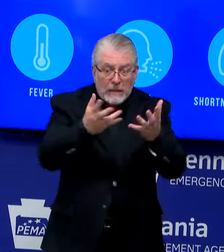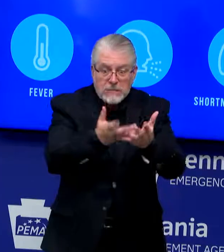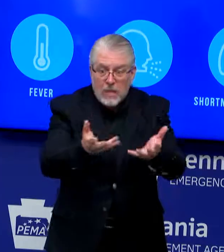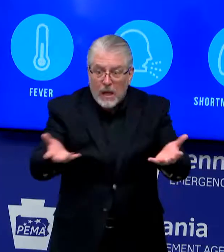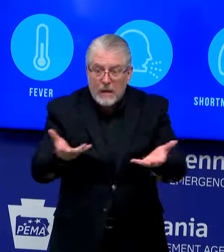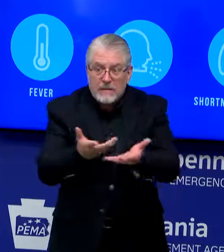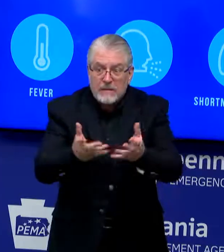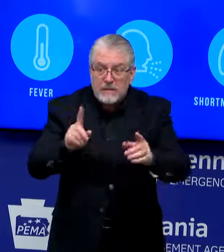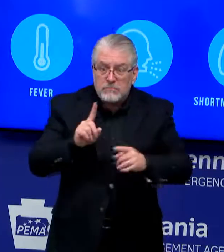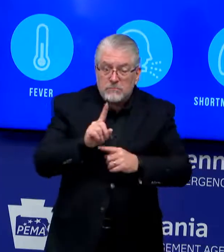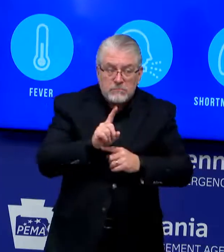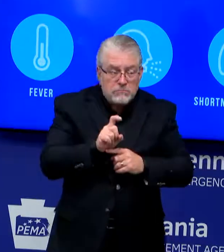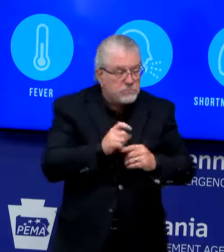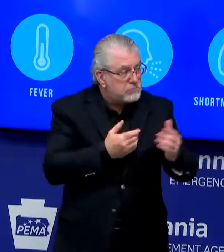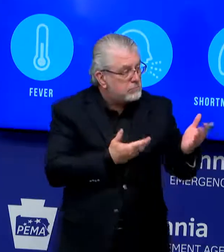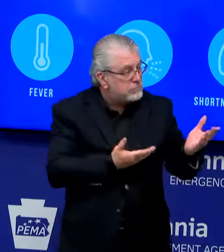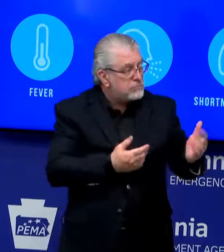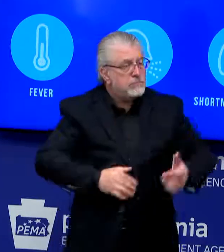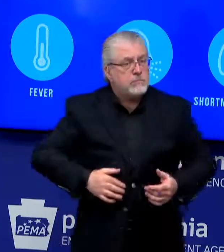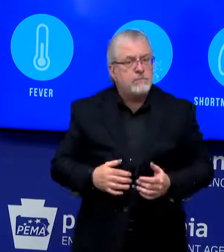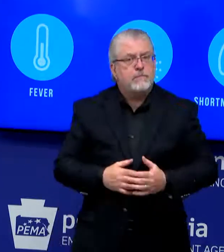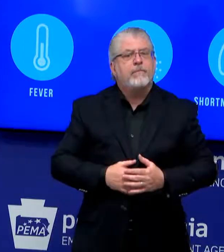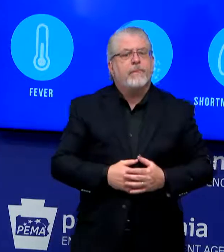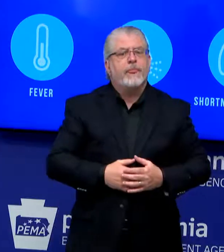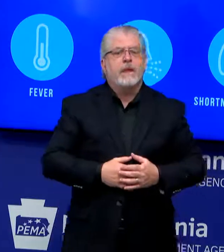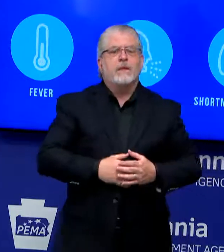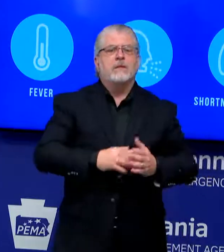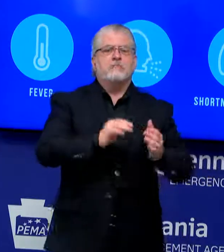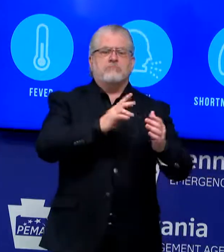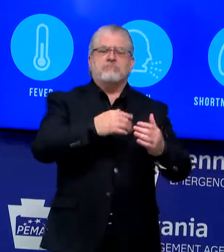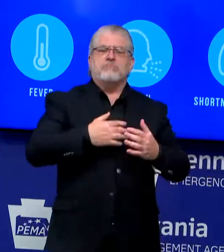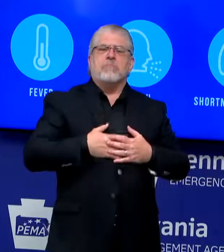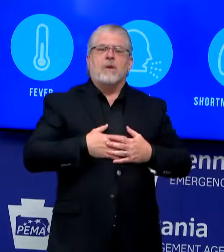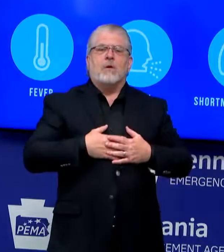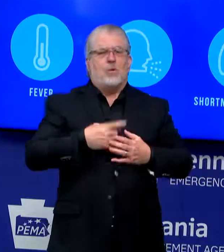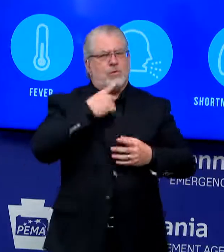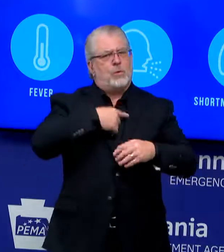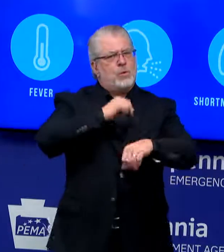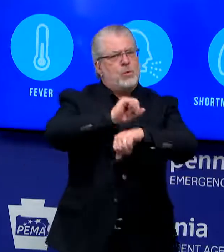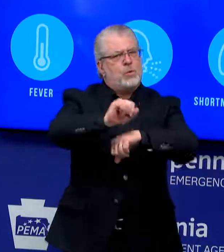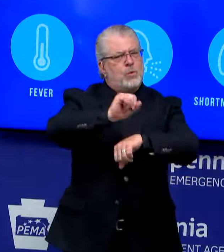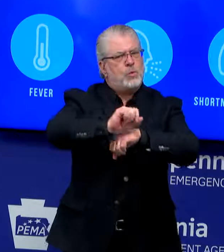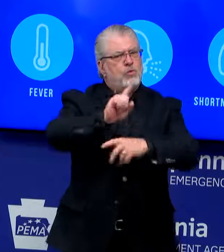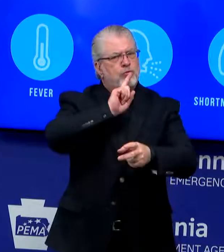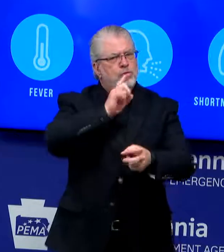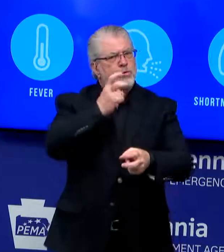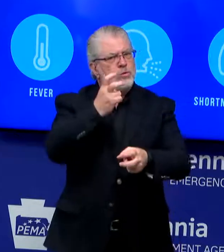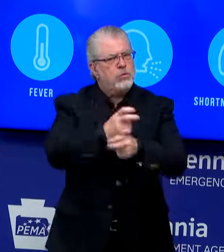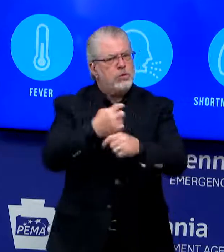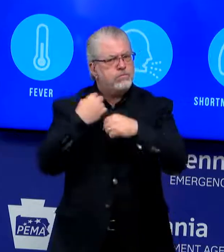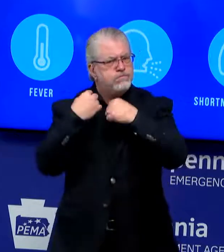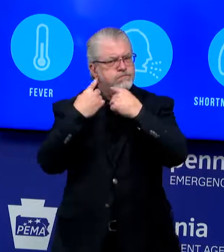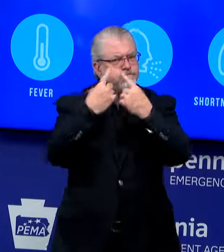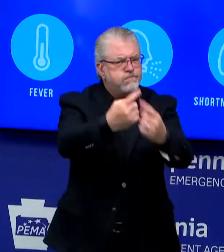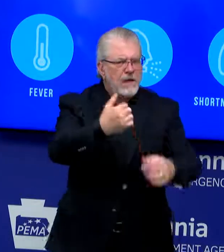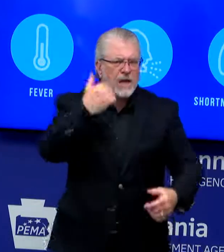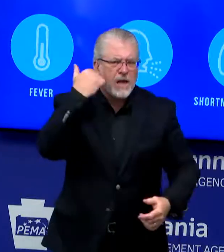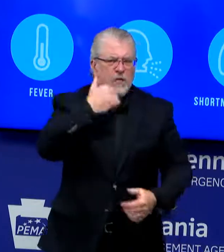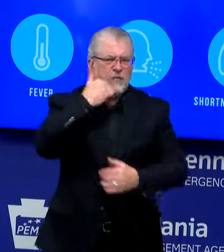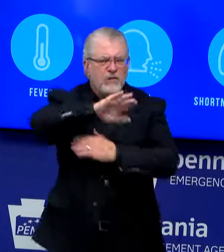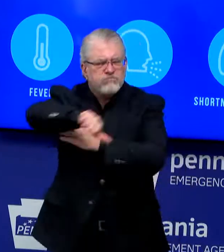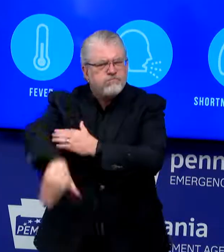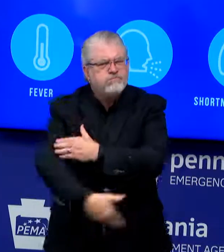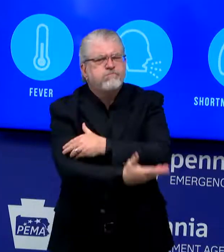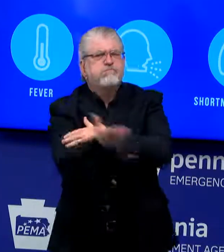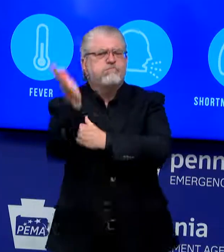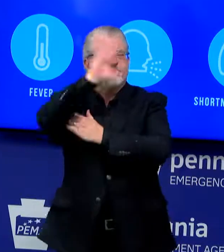with hospitals and health systems and with our county and municipal health department partners and the Hospital Association